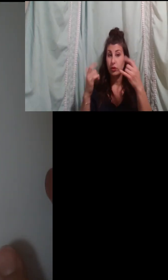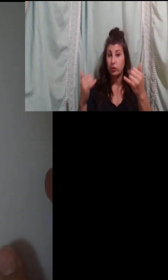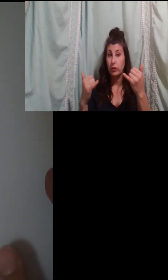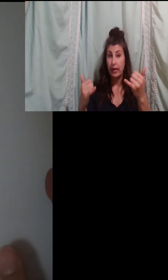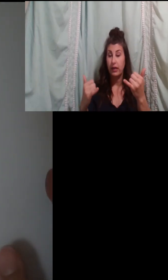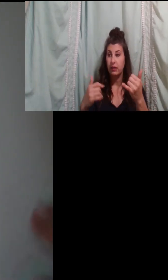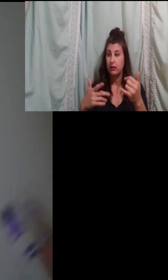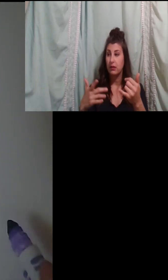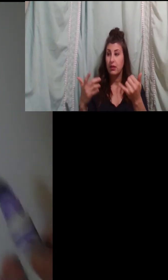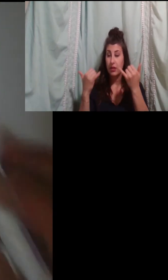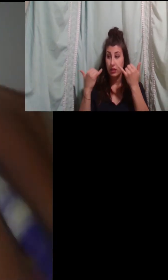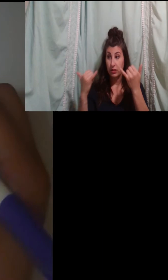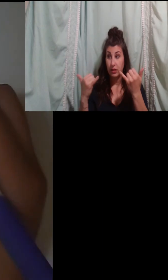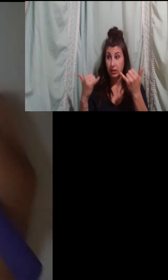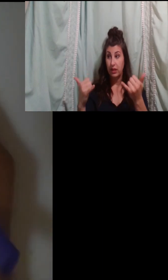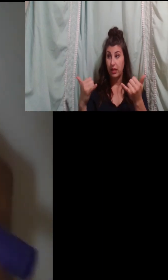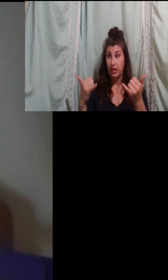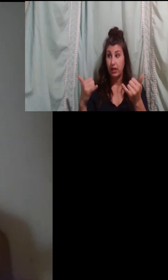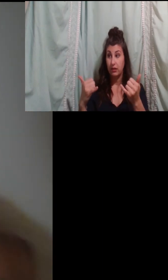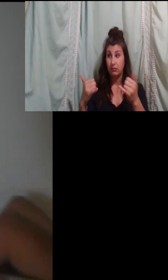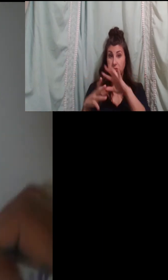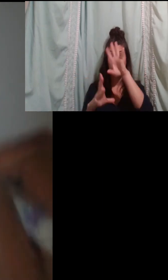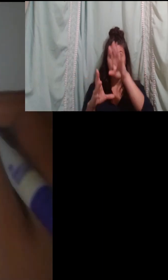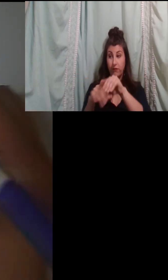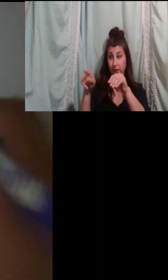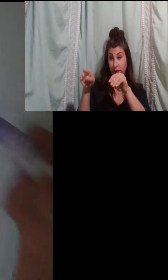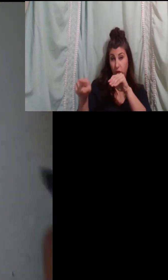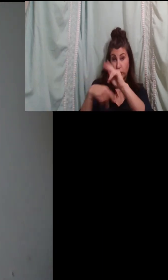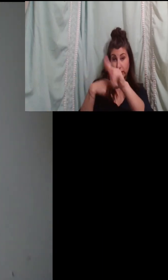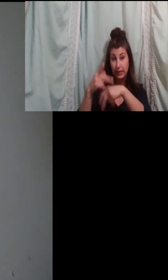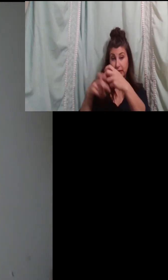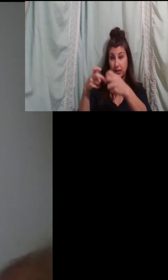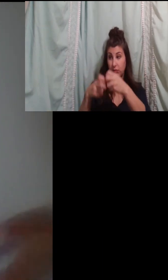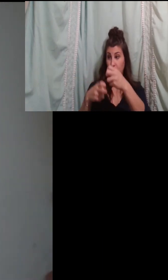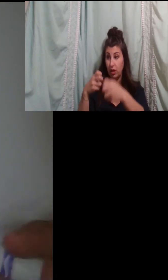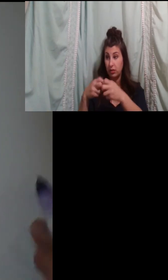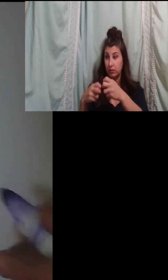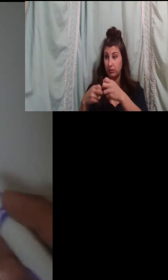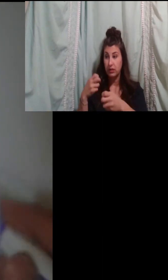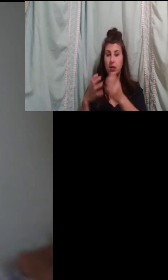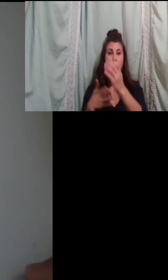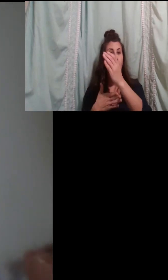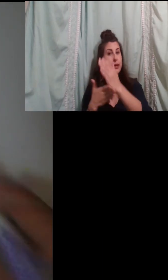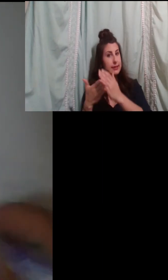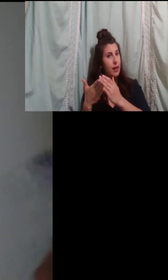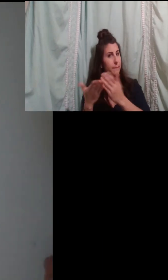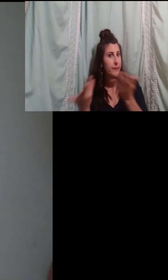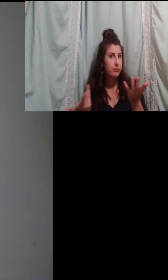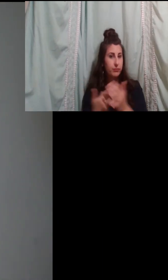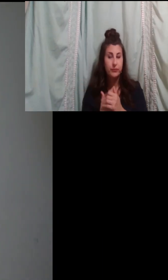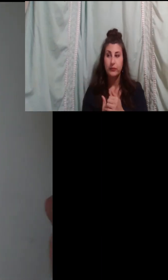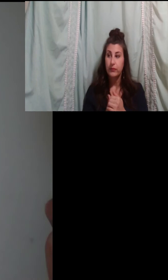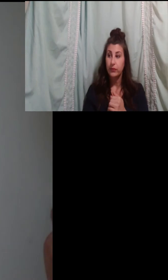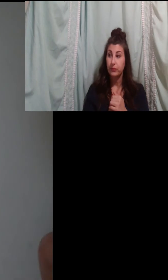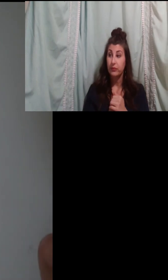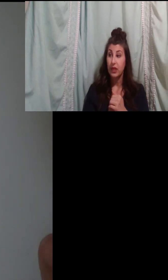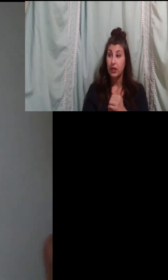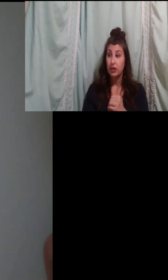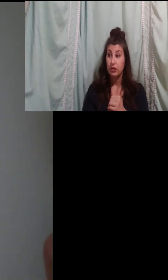had. Alright, today will involve these types, alright, some of these